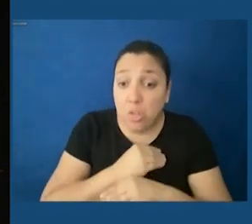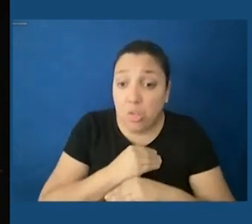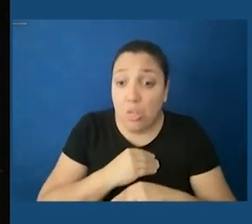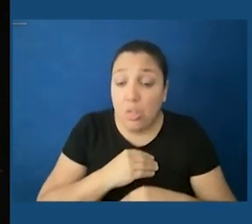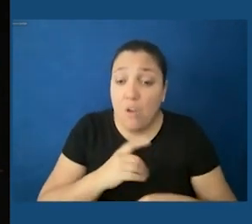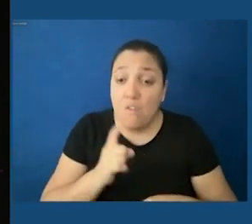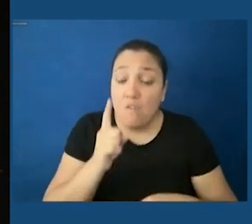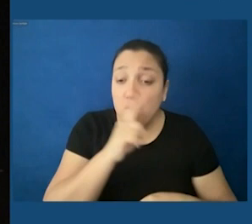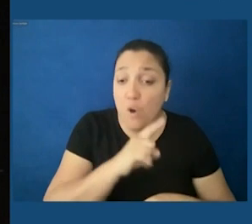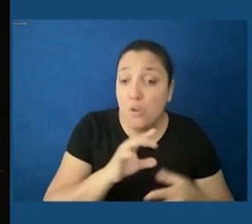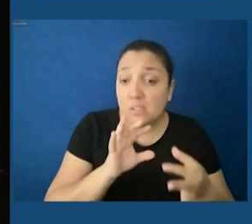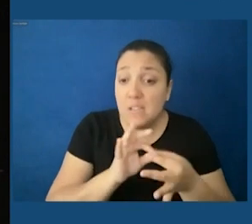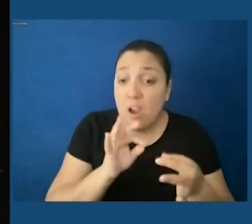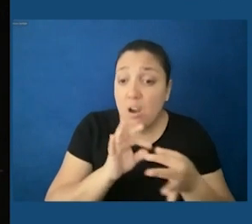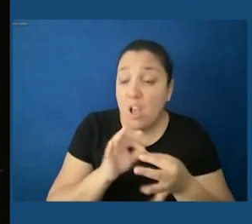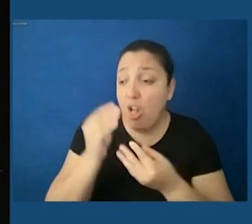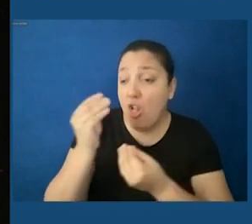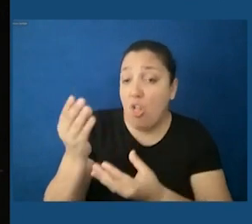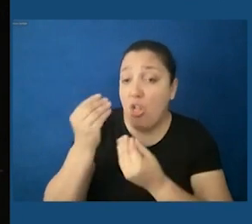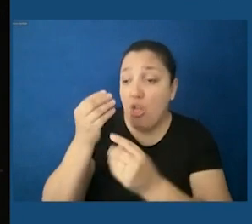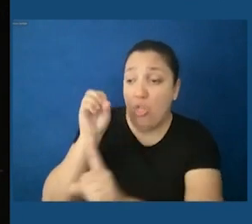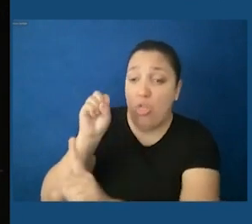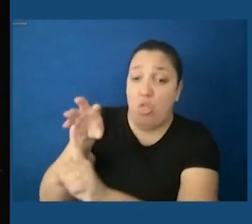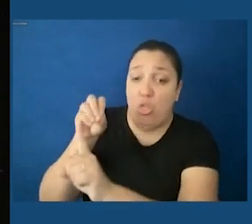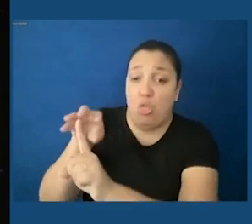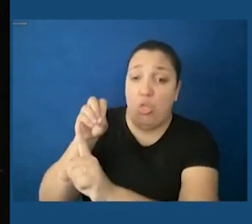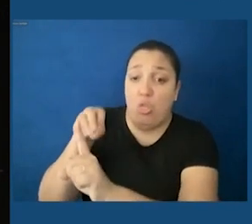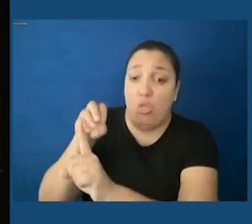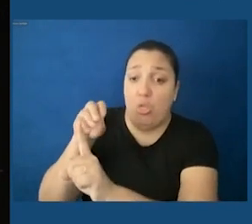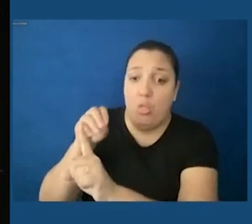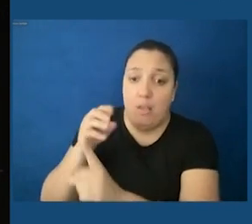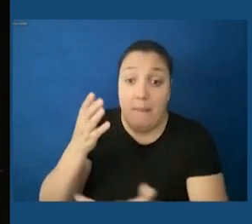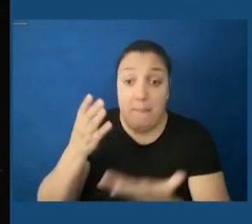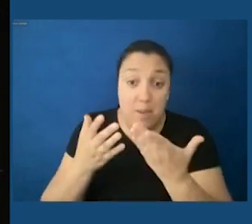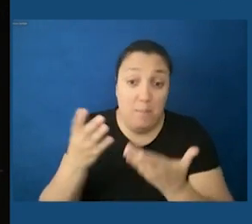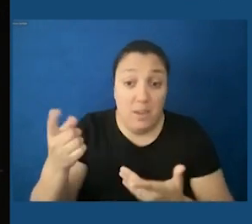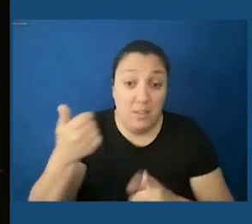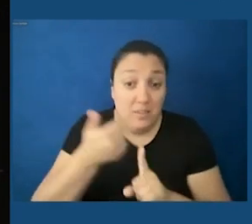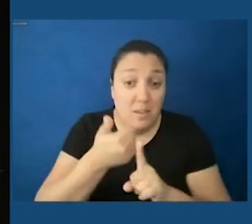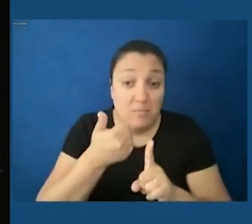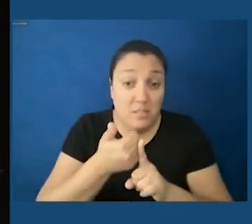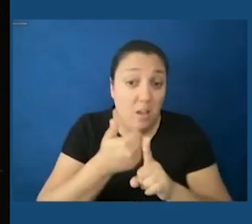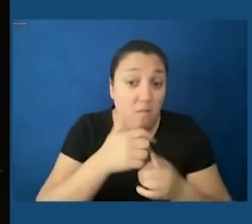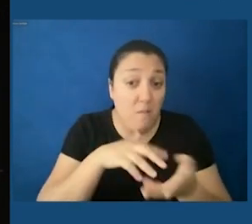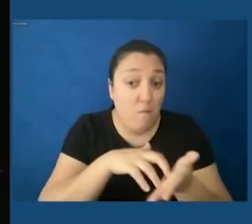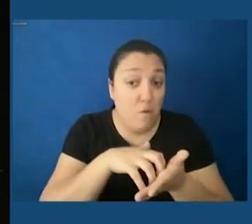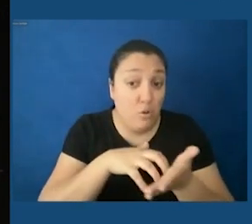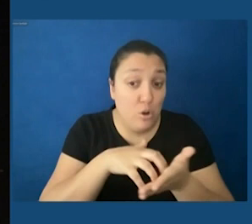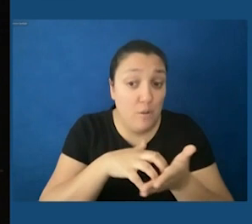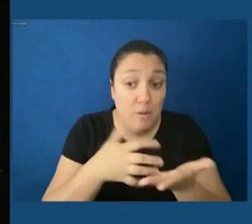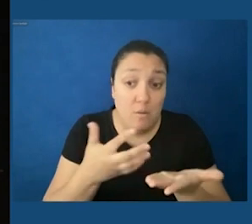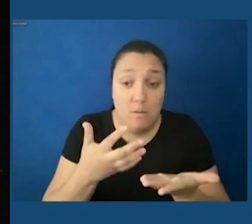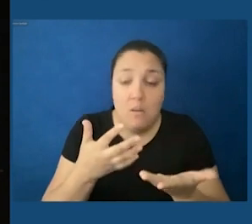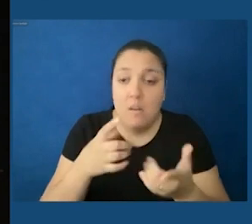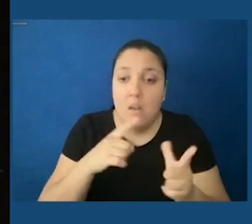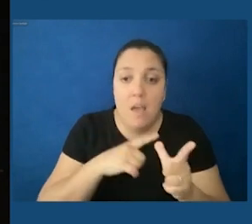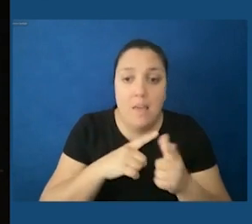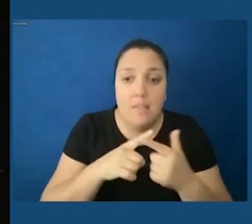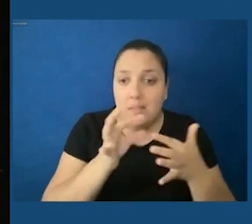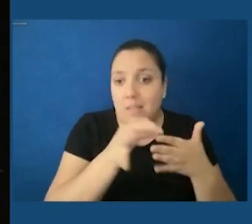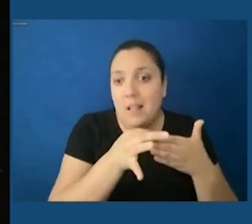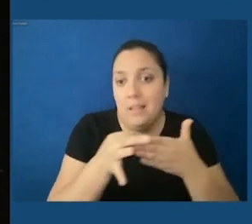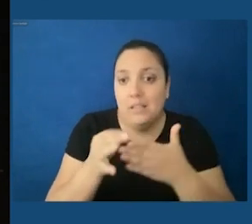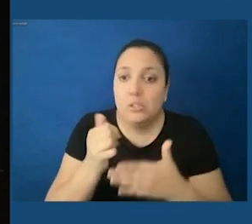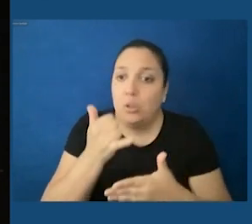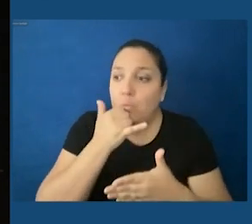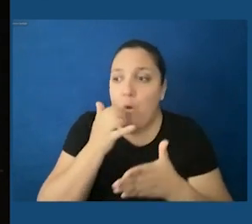life that can help, maybe they might be vulnerable, but be moving them down a radicalized path. So resiliency